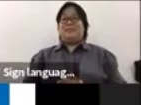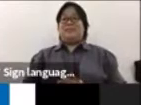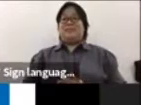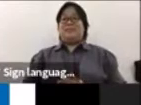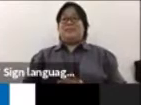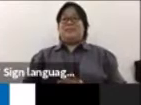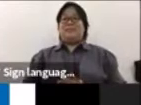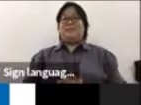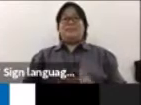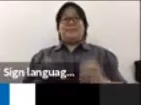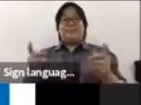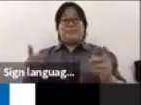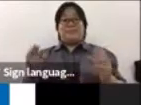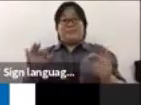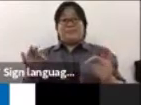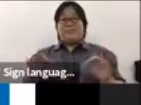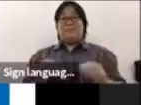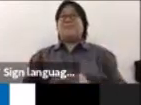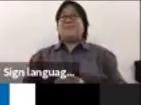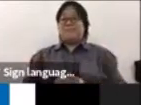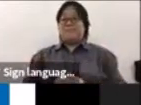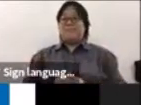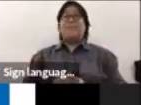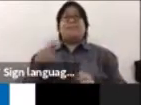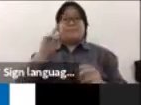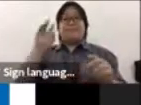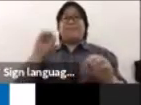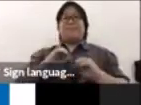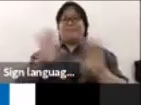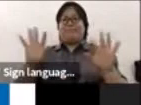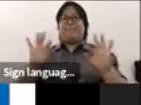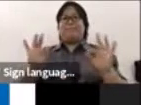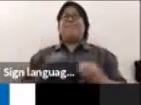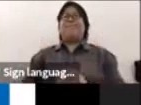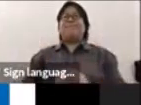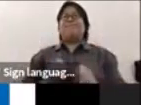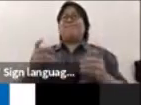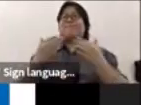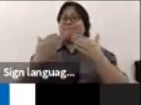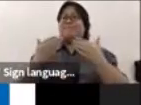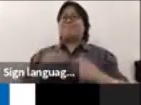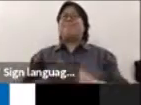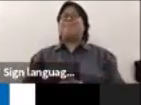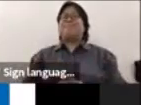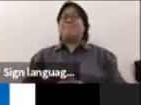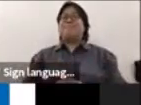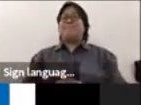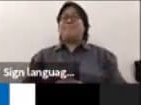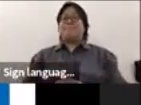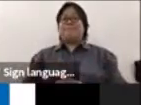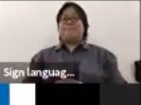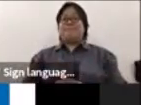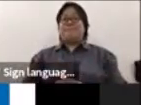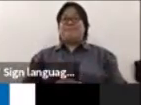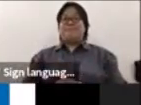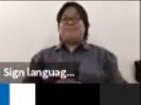Okay, I'm good. Yeah, we can see it clearly. Okay, that's good. Yeah.